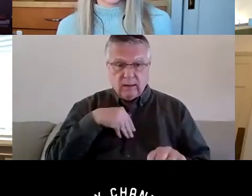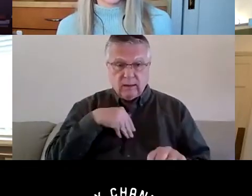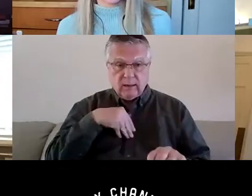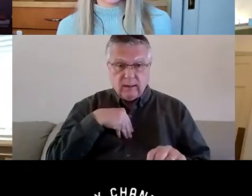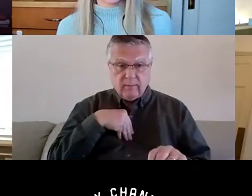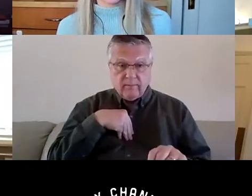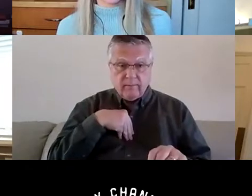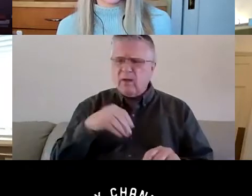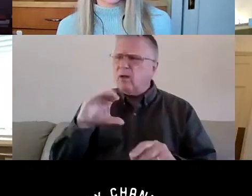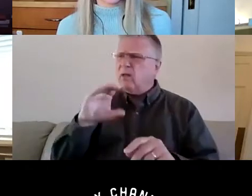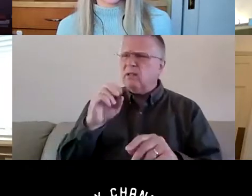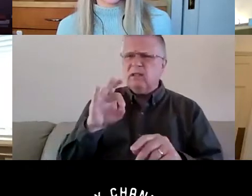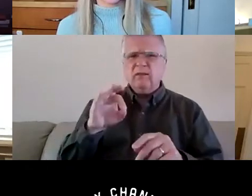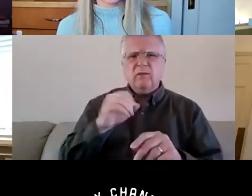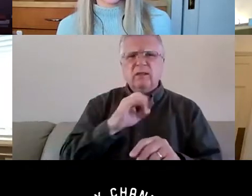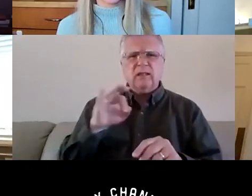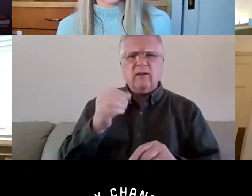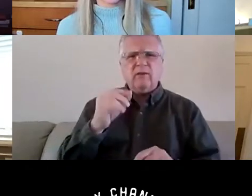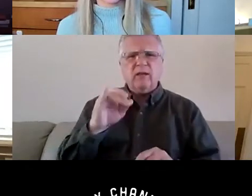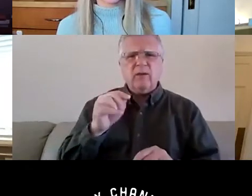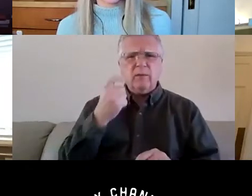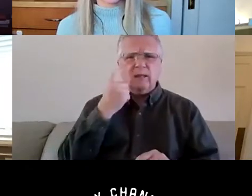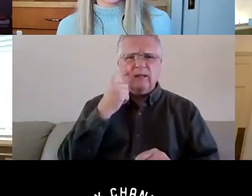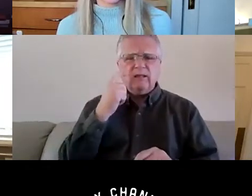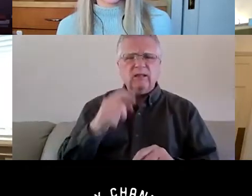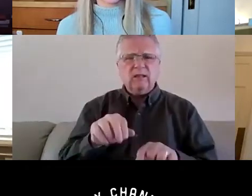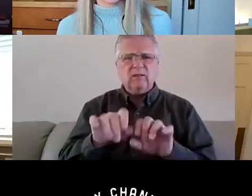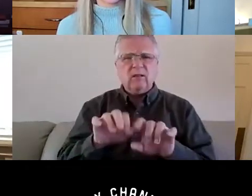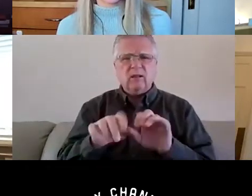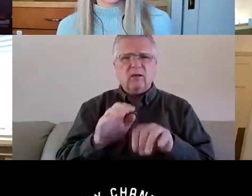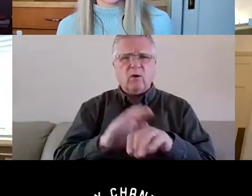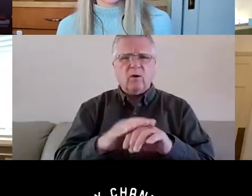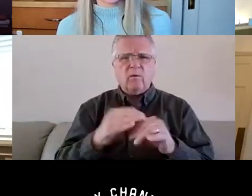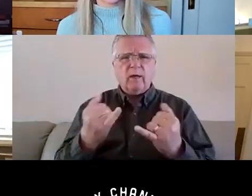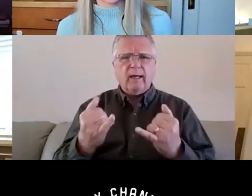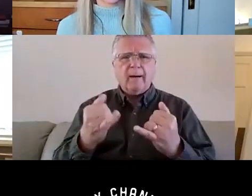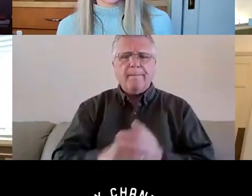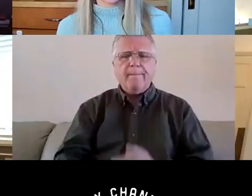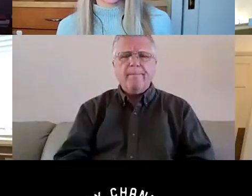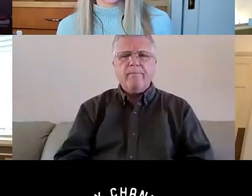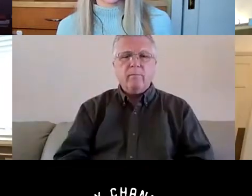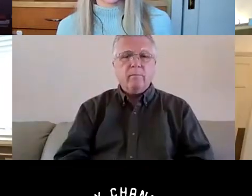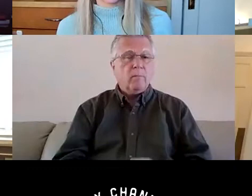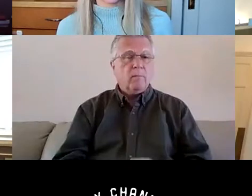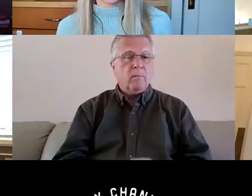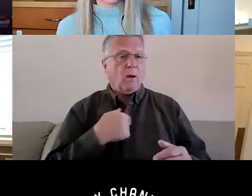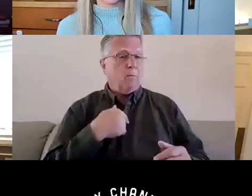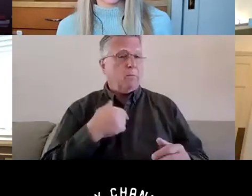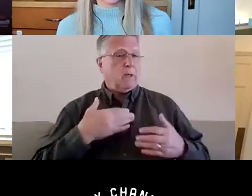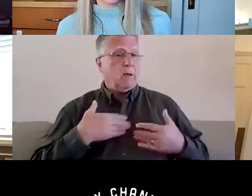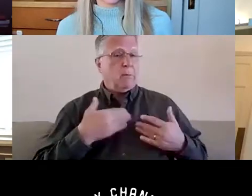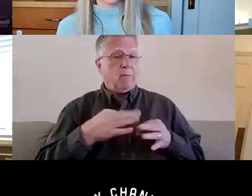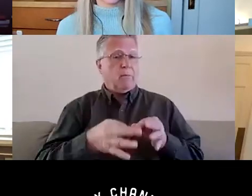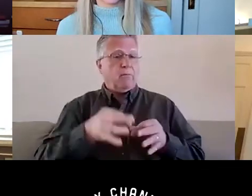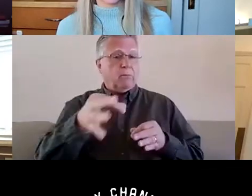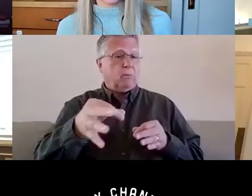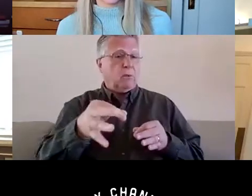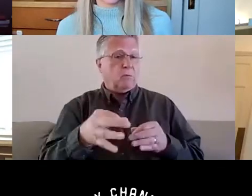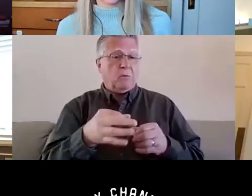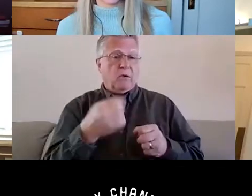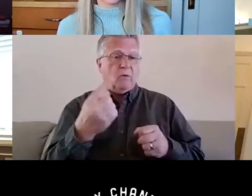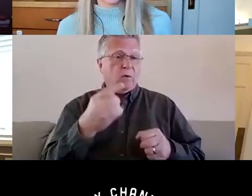Chief of Staff Gilman just logged on, so maybe he might address some of the questions. I'll be happy to defer if everybody's